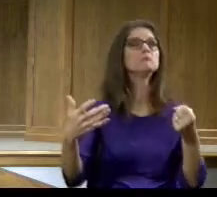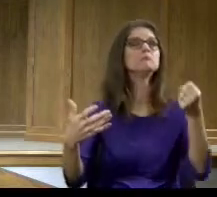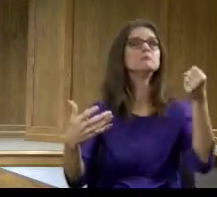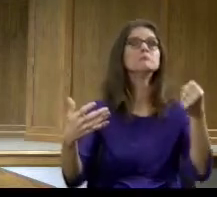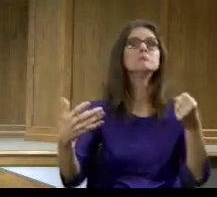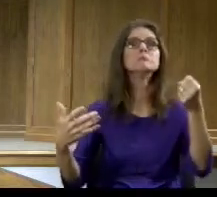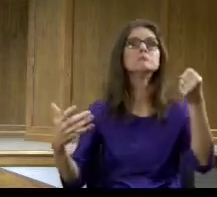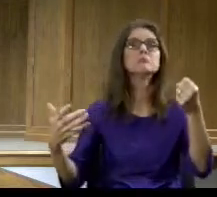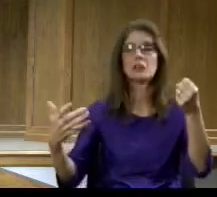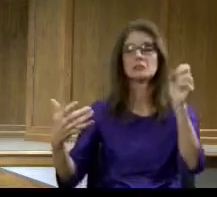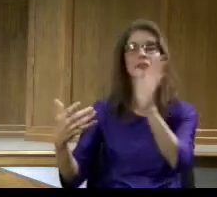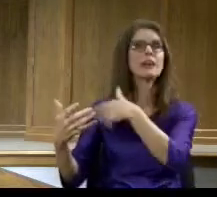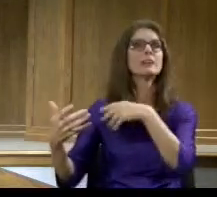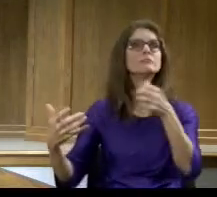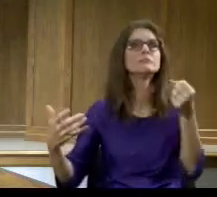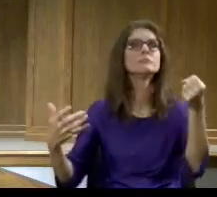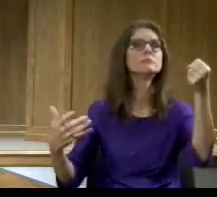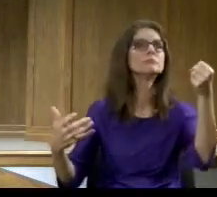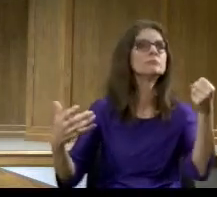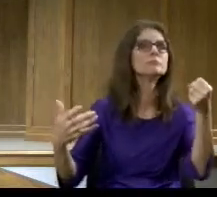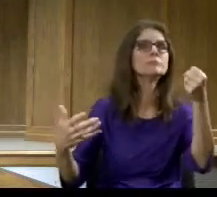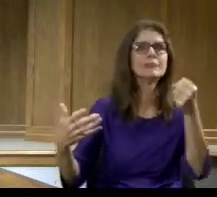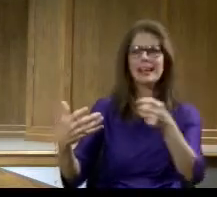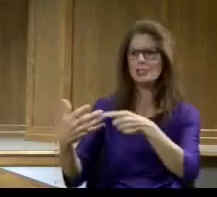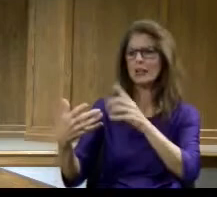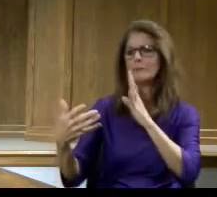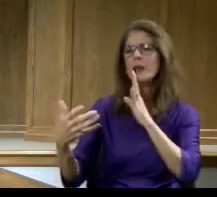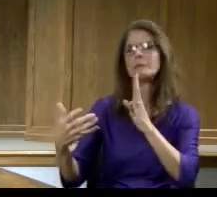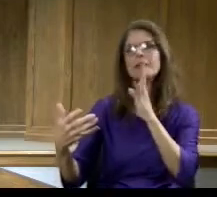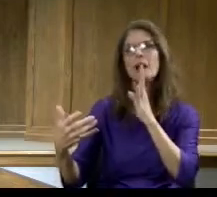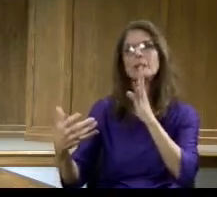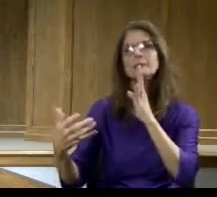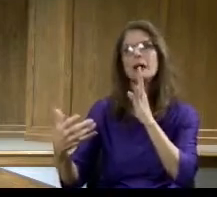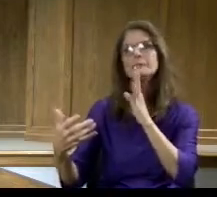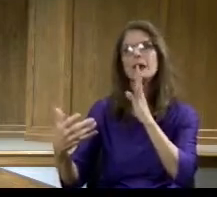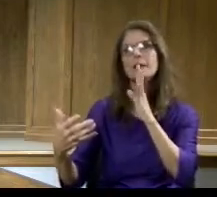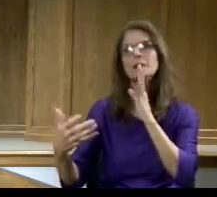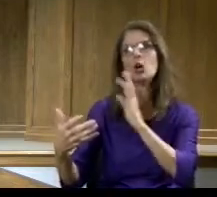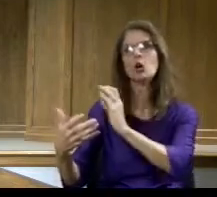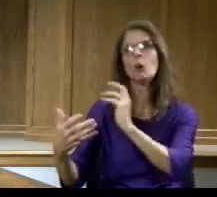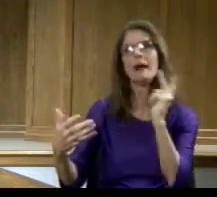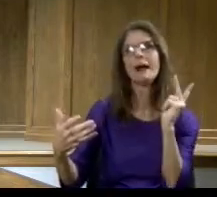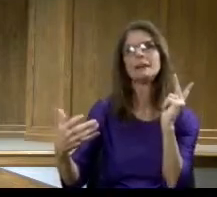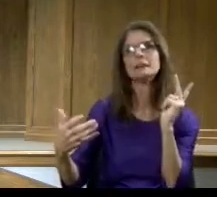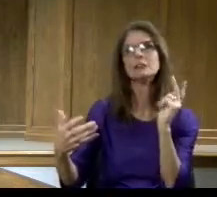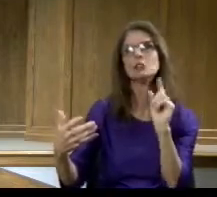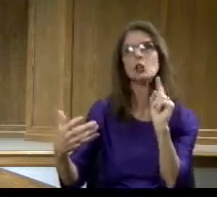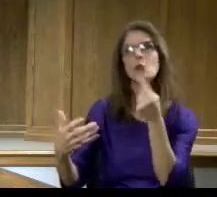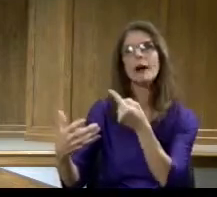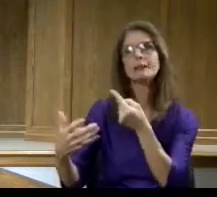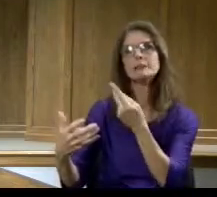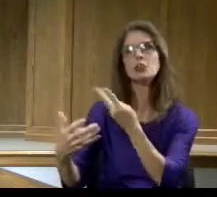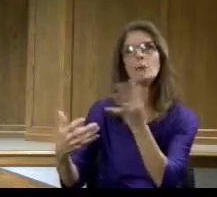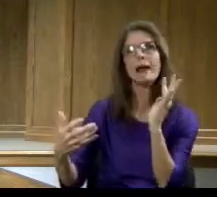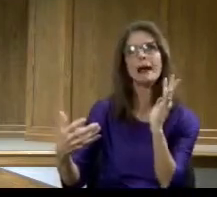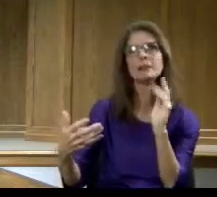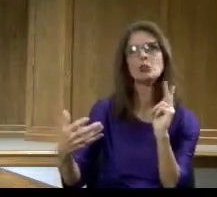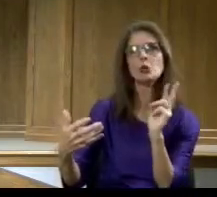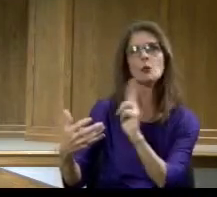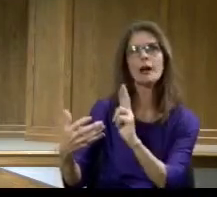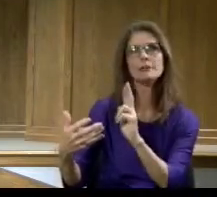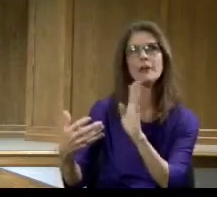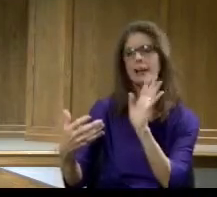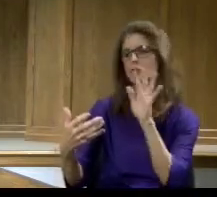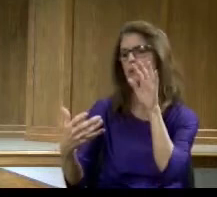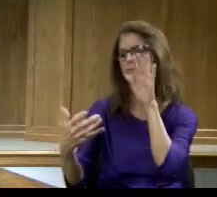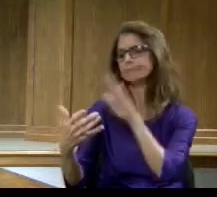kept driving, and she kept talking, and exit, and go back. And I just finally turned her off. That's